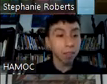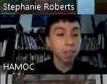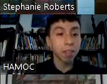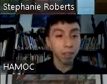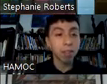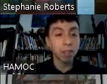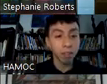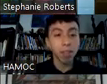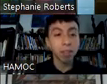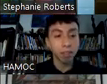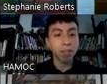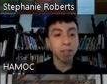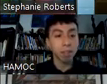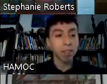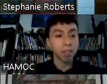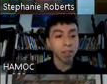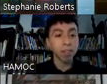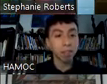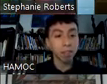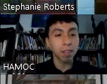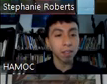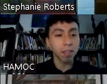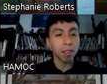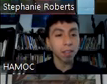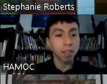See Mario with us.